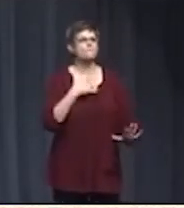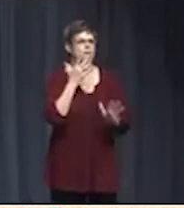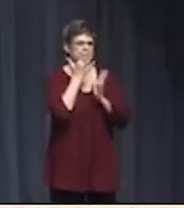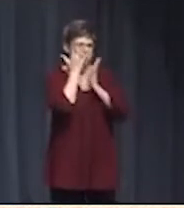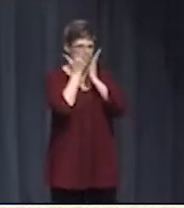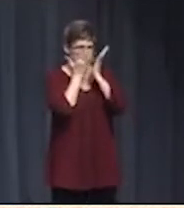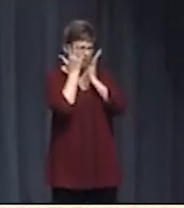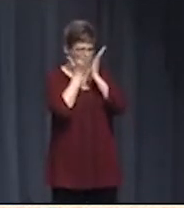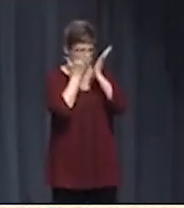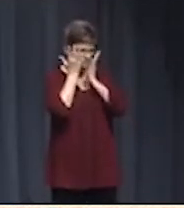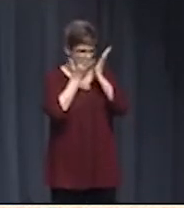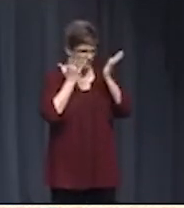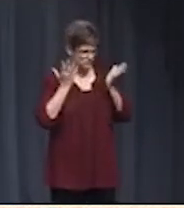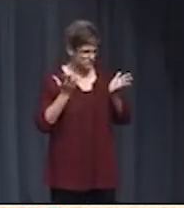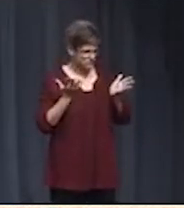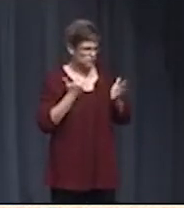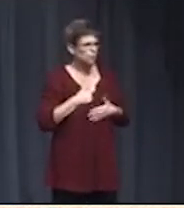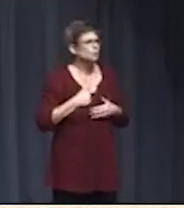then girlfriend.